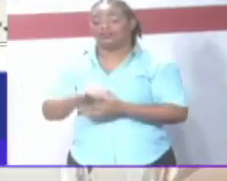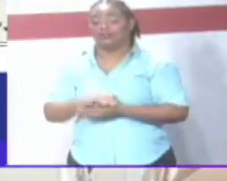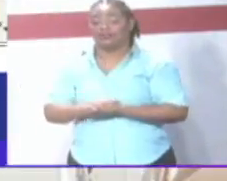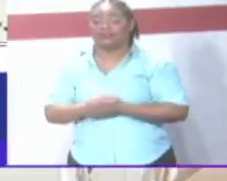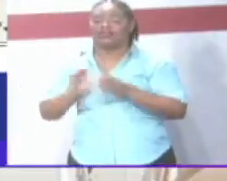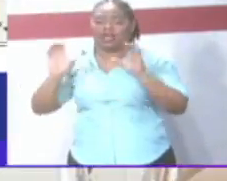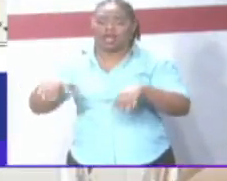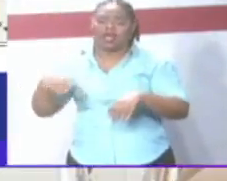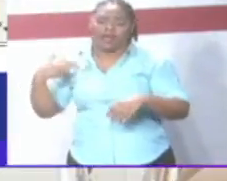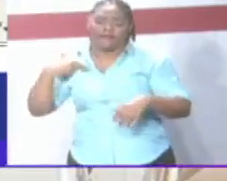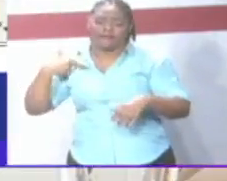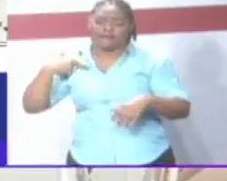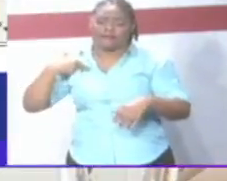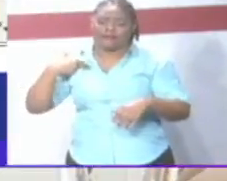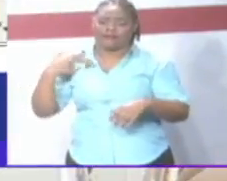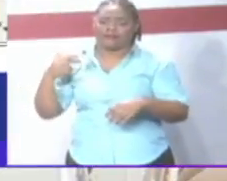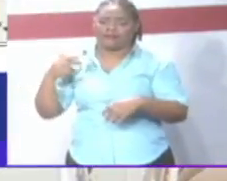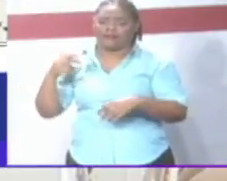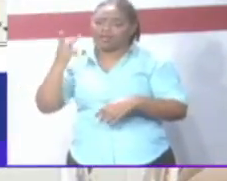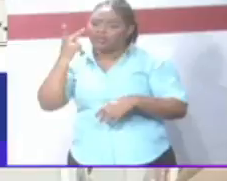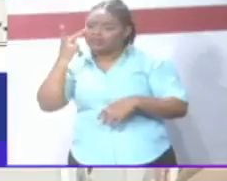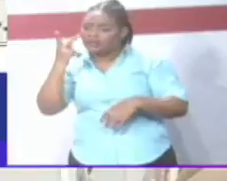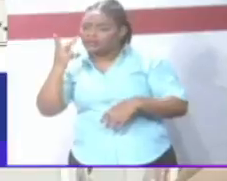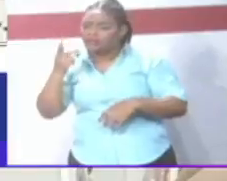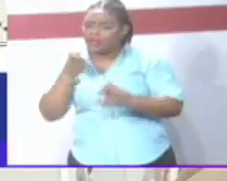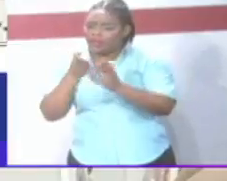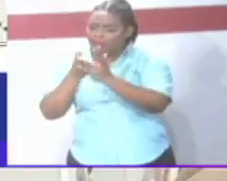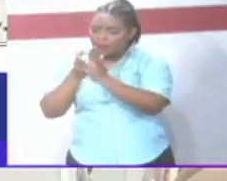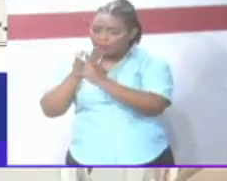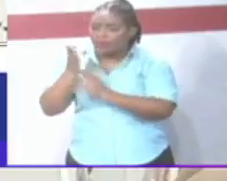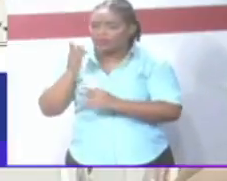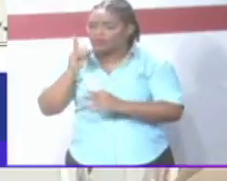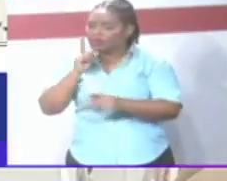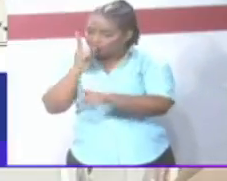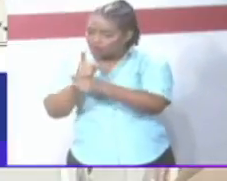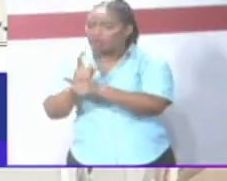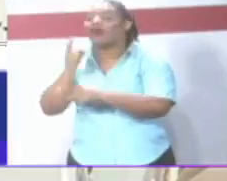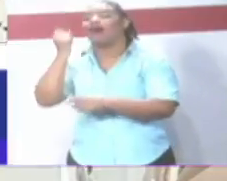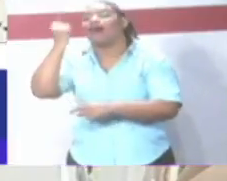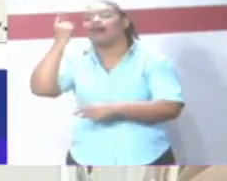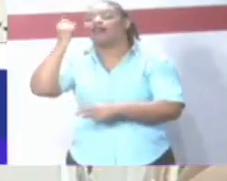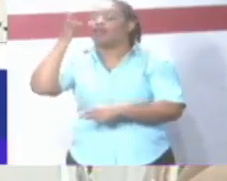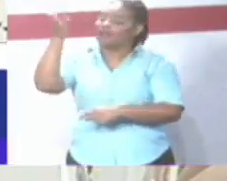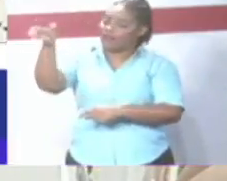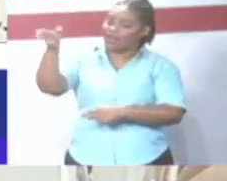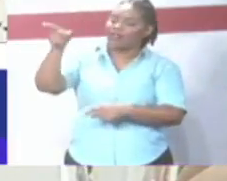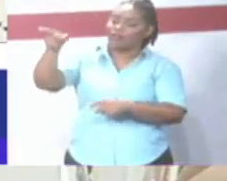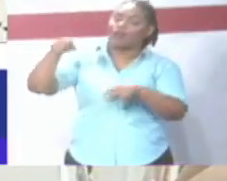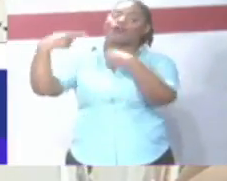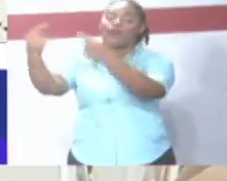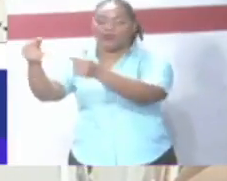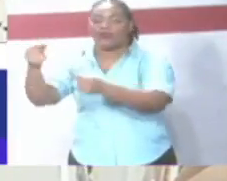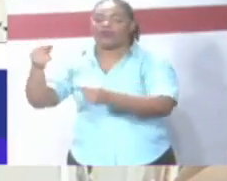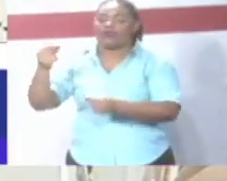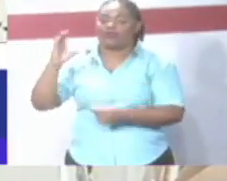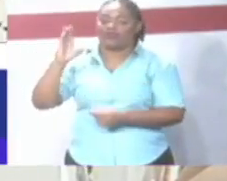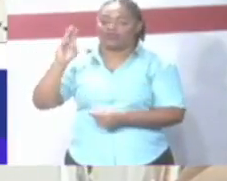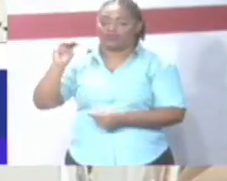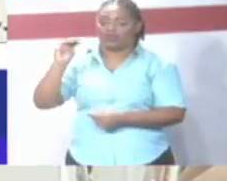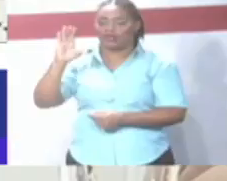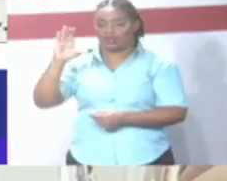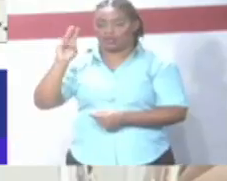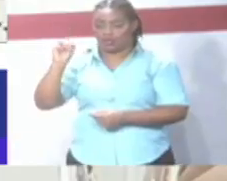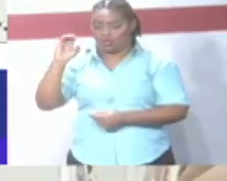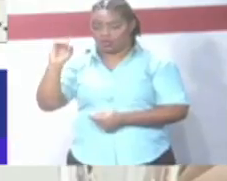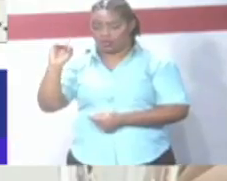in Trinidad and Tobago by going to the county medical officers of health or contacting the Ministry of Health,